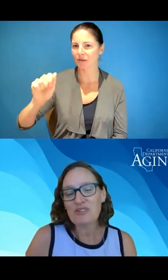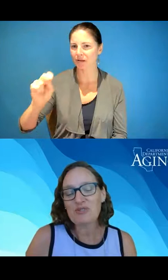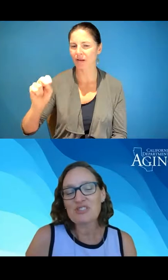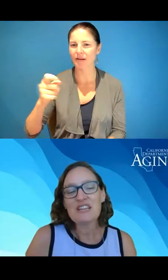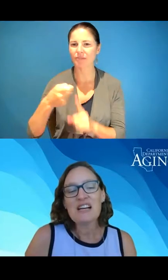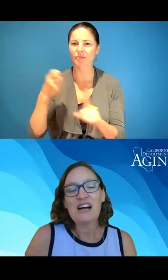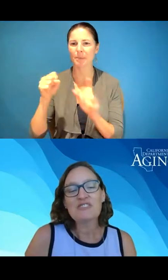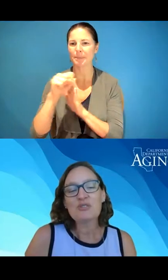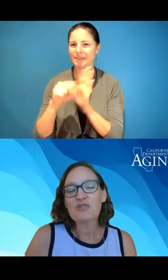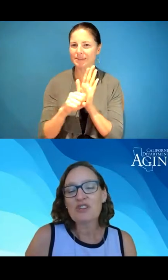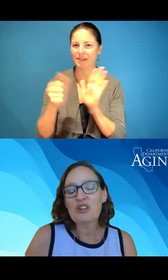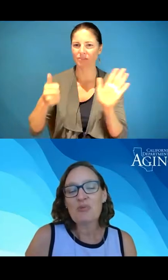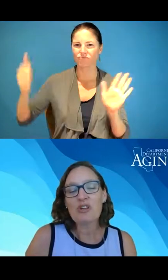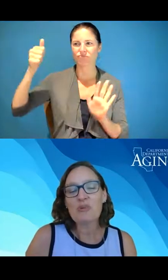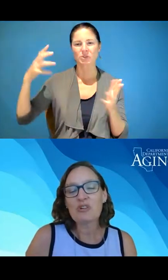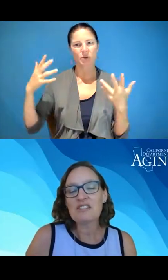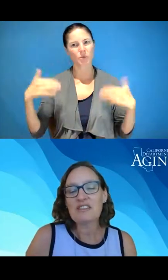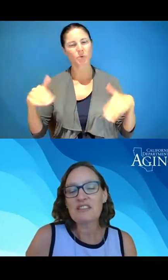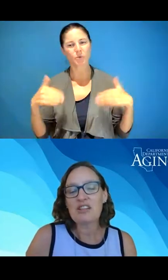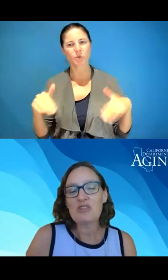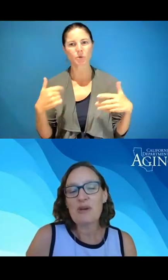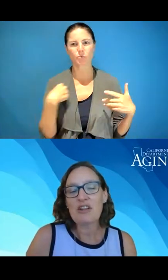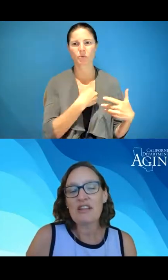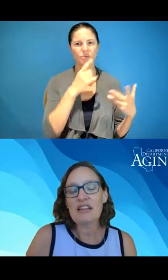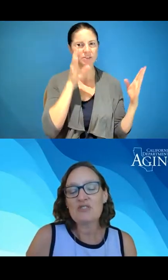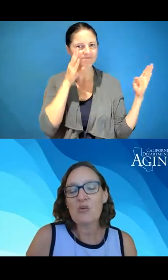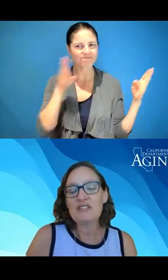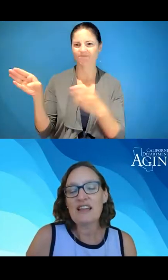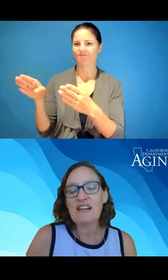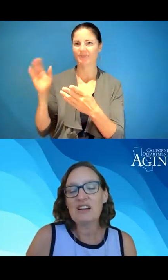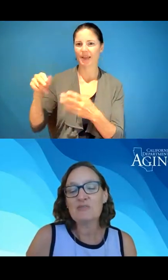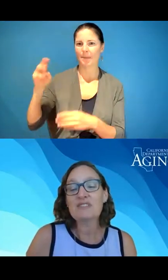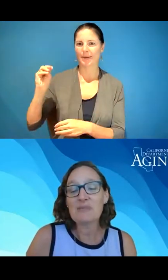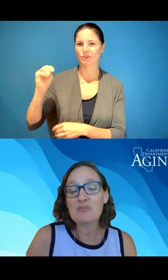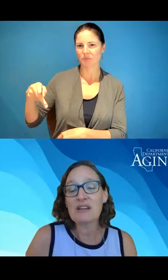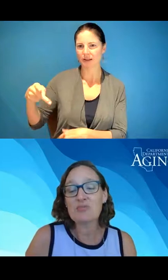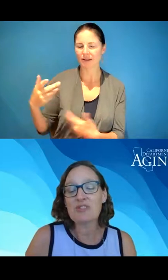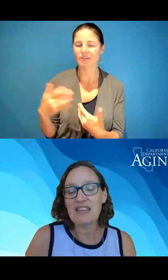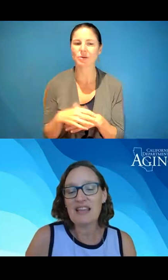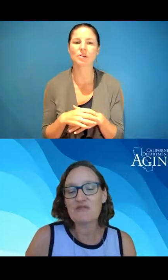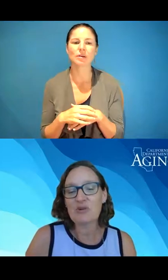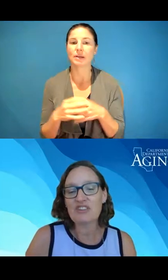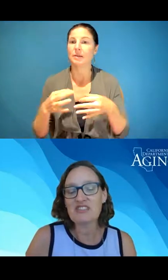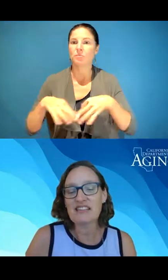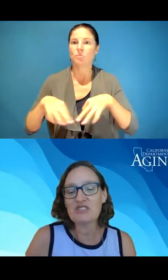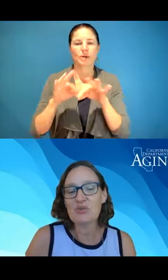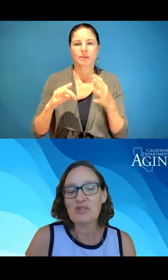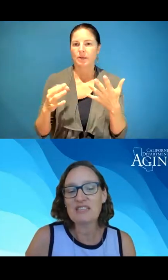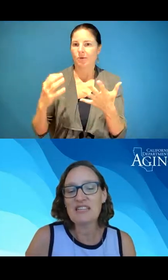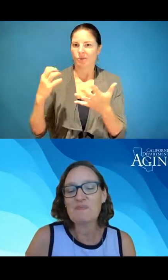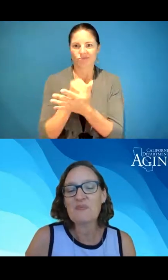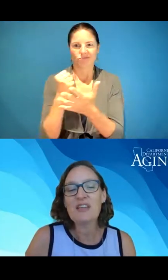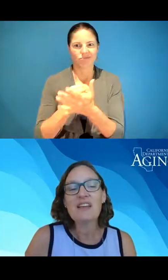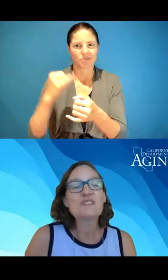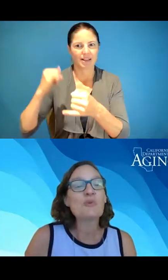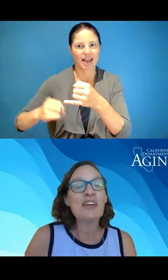people resources. So it's a real turning point, and we're excited to tell you about it, and as always, have as much time as possible at the end for question and answer with the